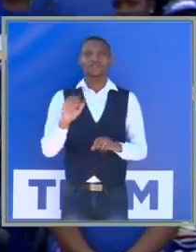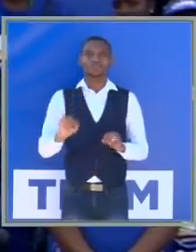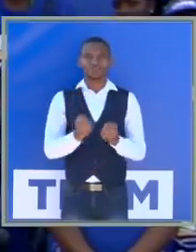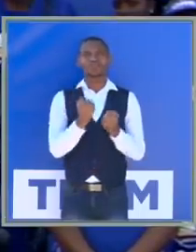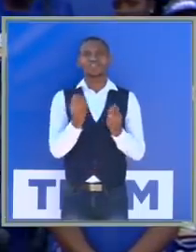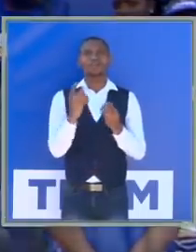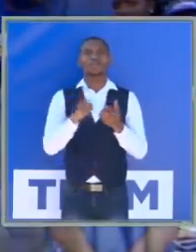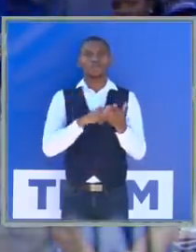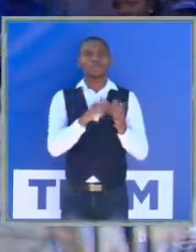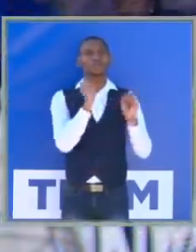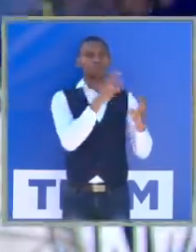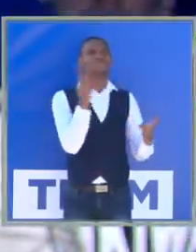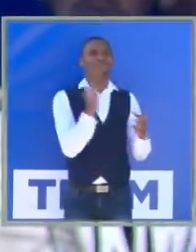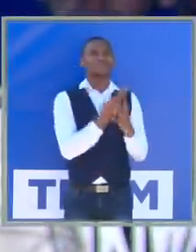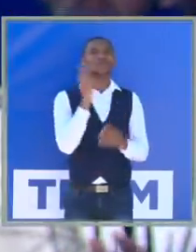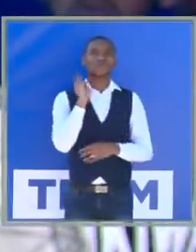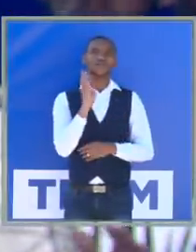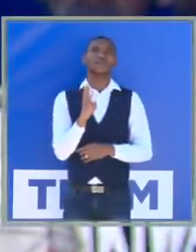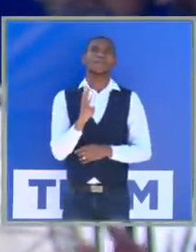throw too.